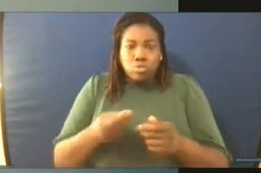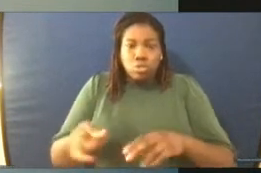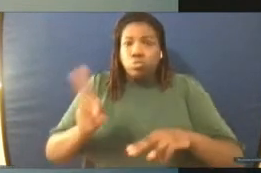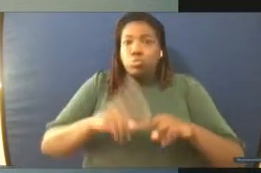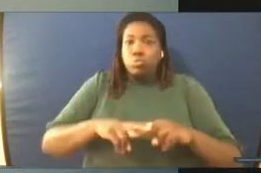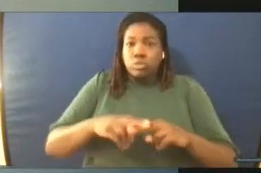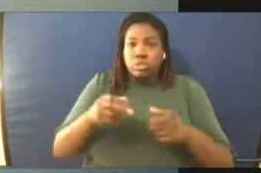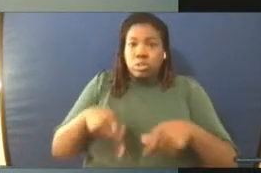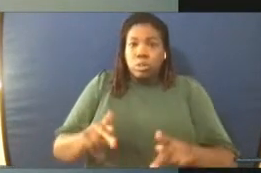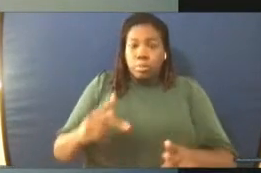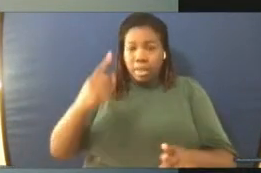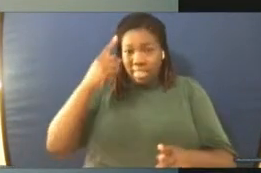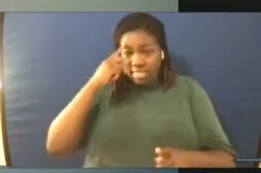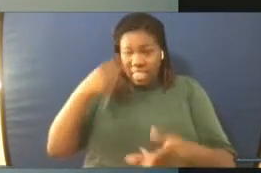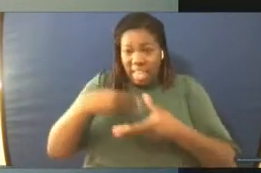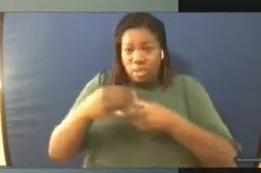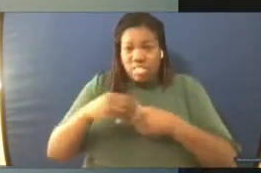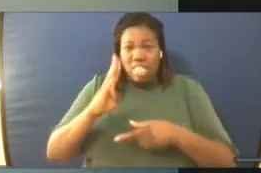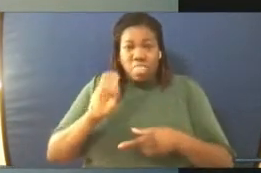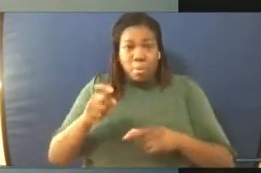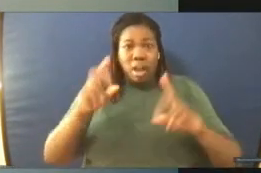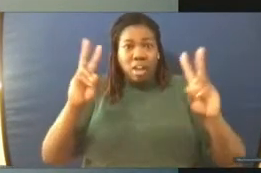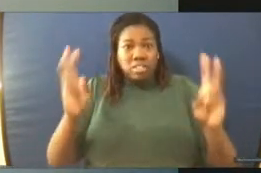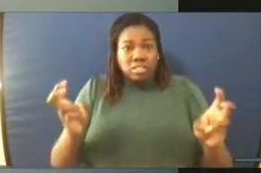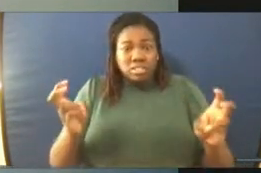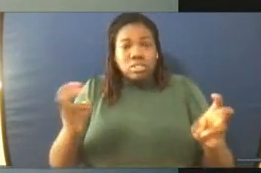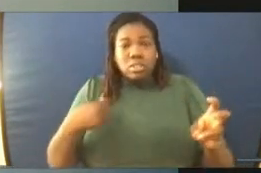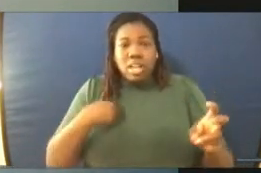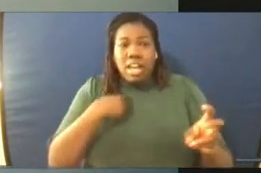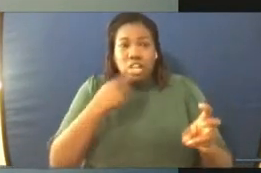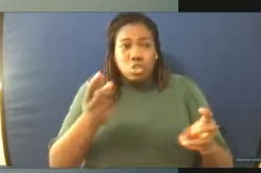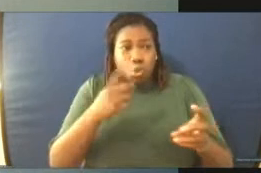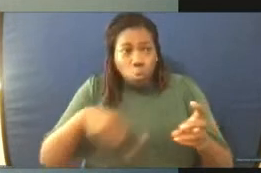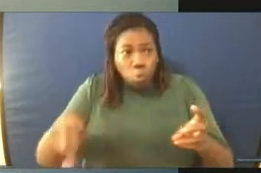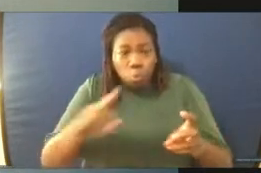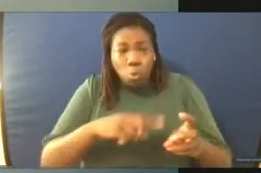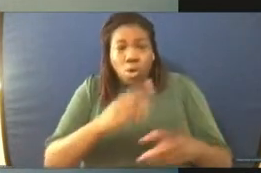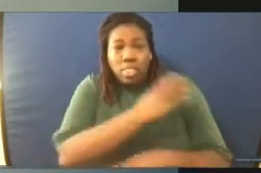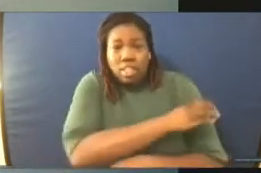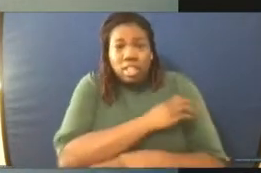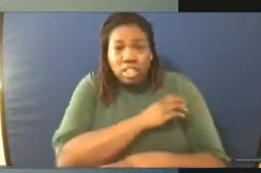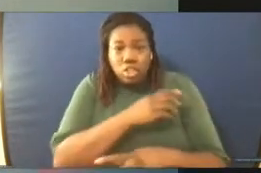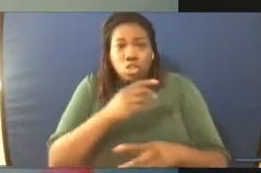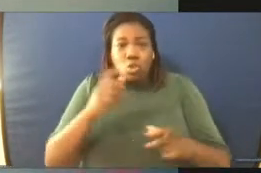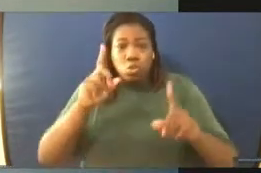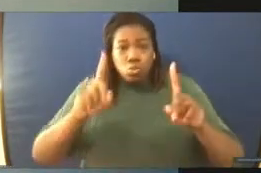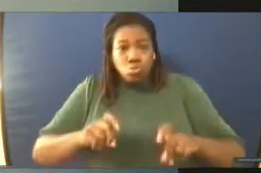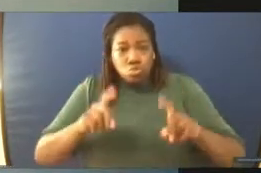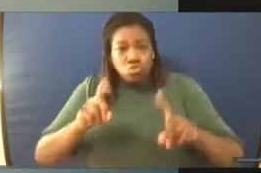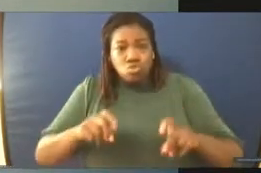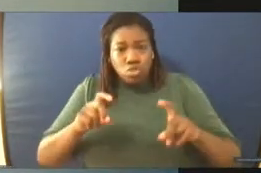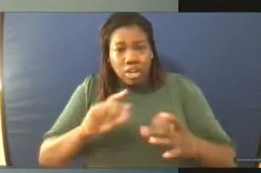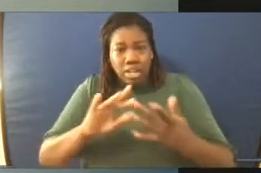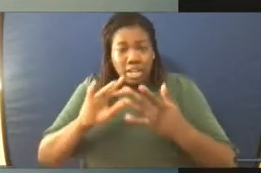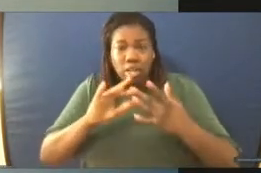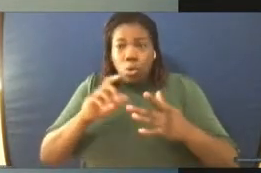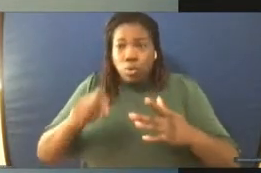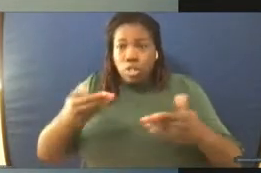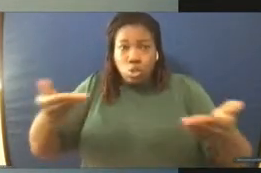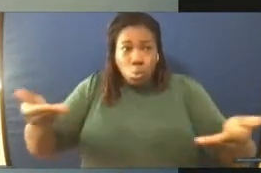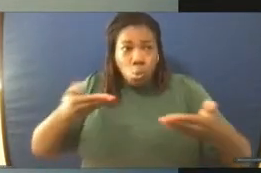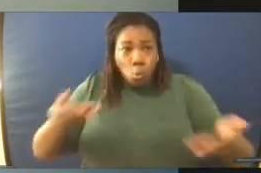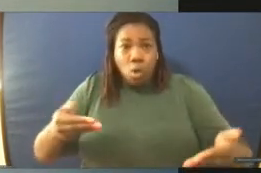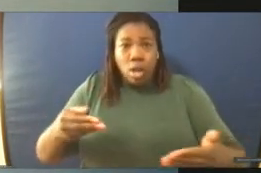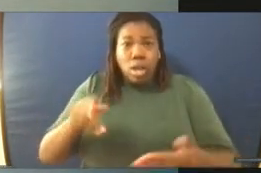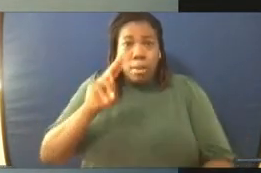think outside the box a little bit here. And what I have told the Clinical Trials Network is that we should be welcoming nurse practitioners